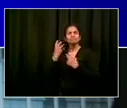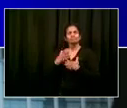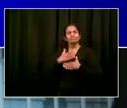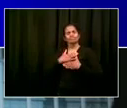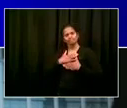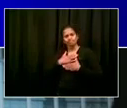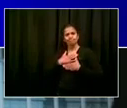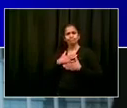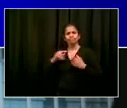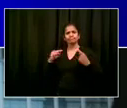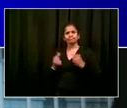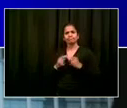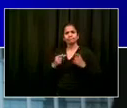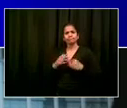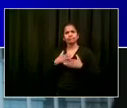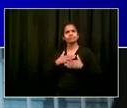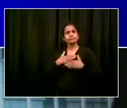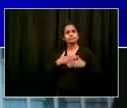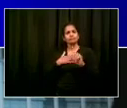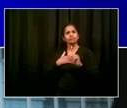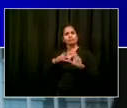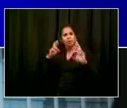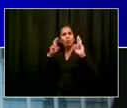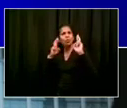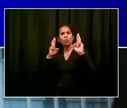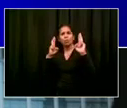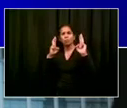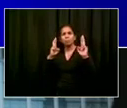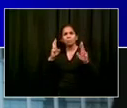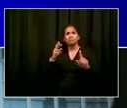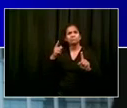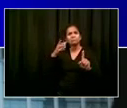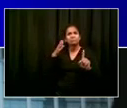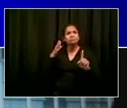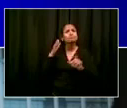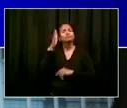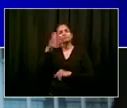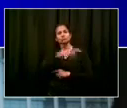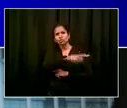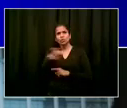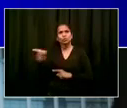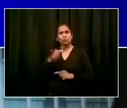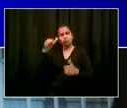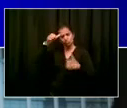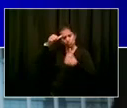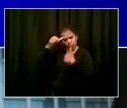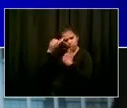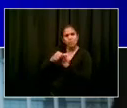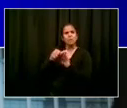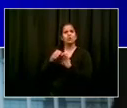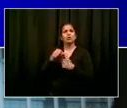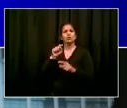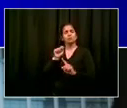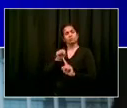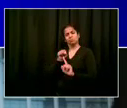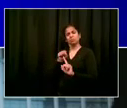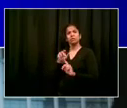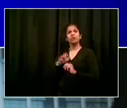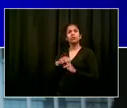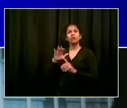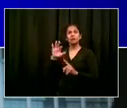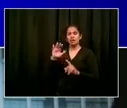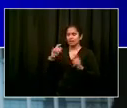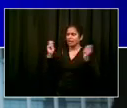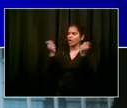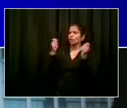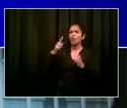tomorrow you will feel this as well, remember the heroism of not just our first responders, but everyday New Yorkers as